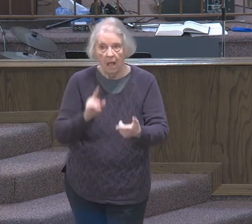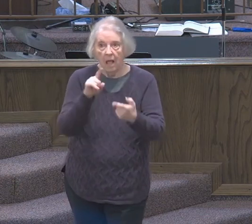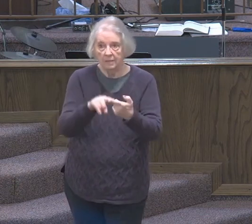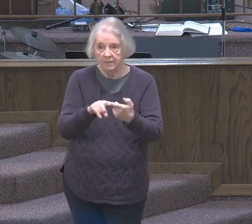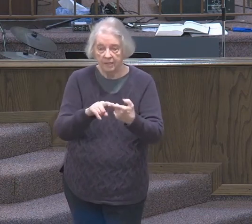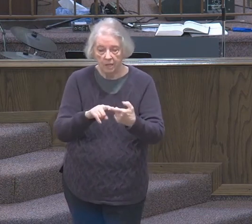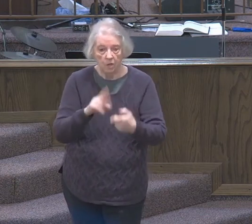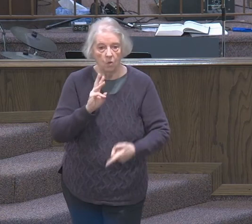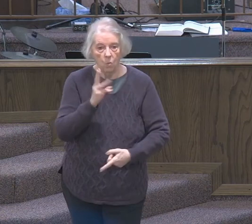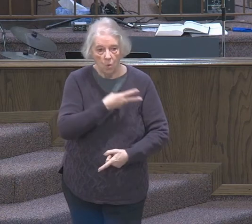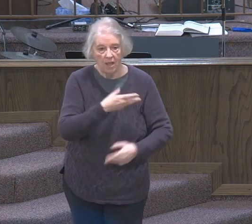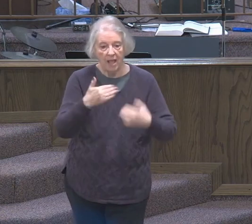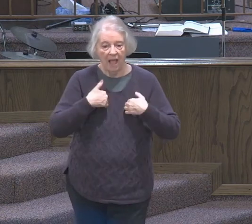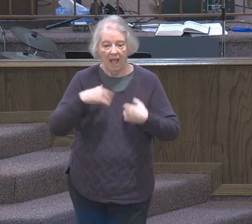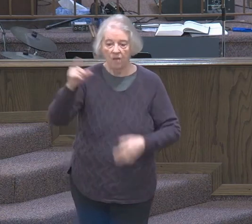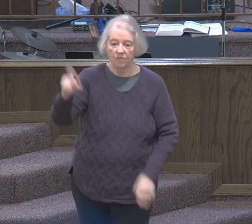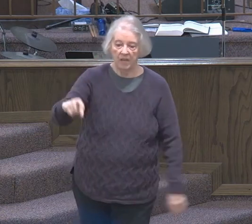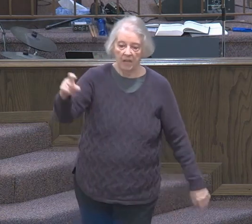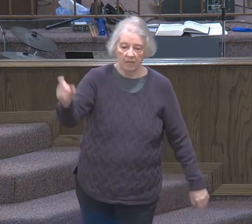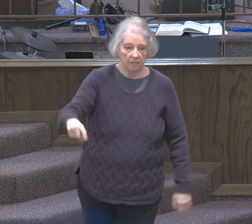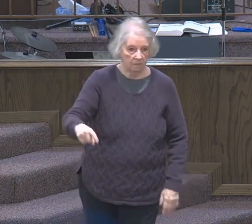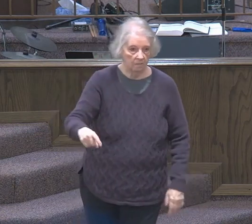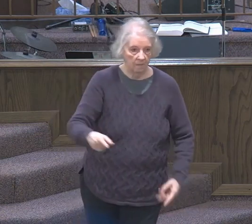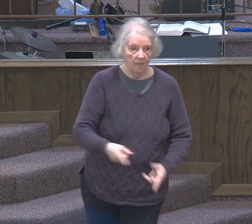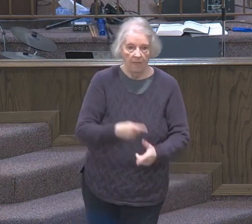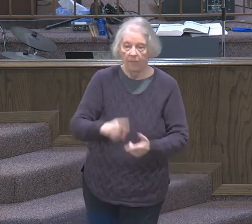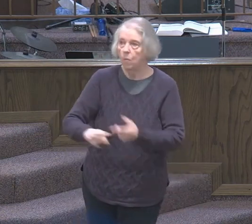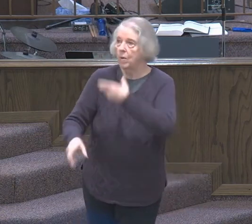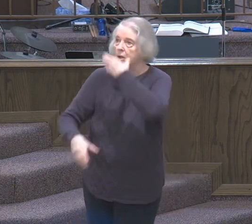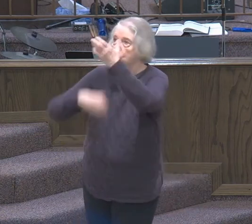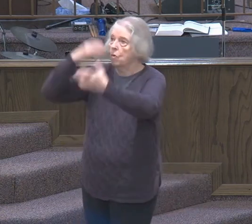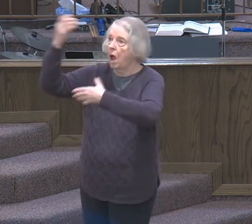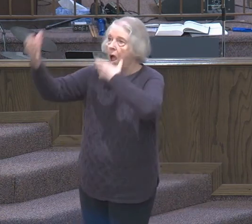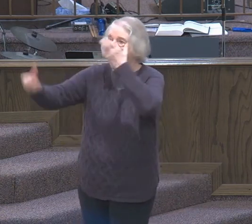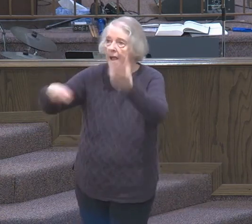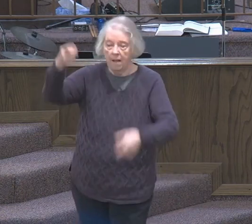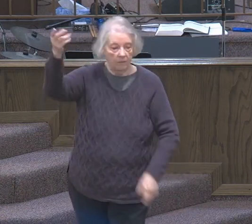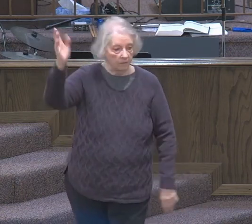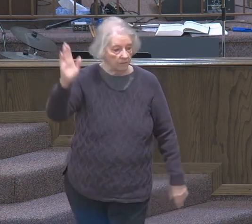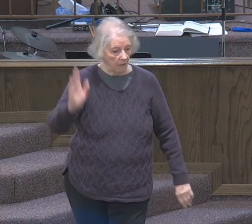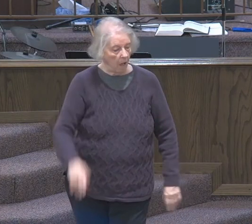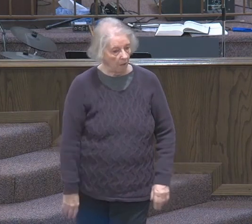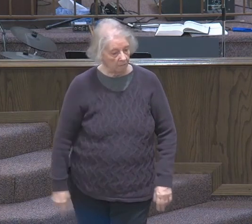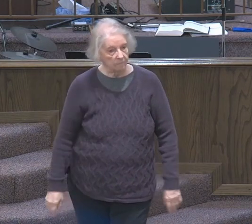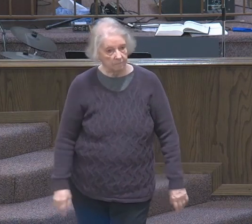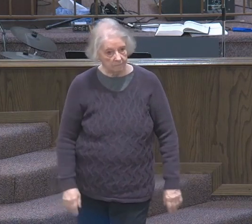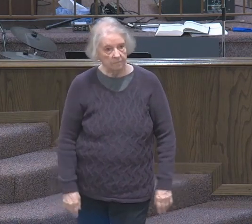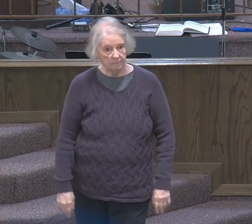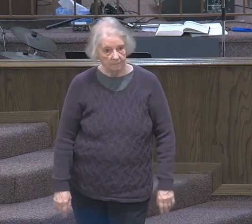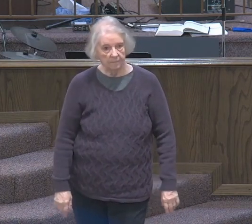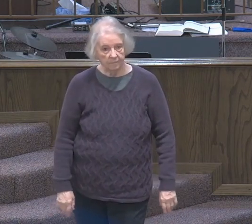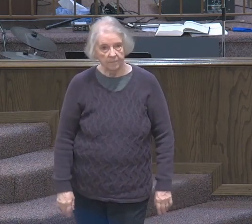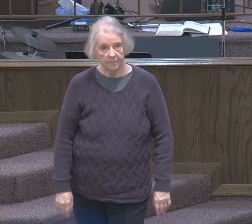power against this great multitude. You have to recognize your need. You have to recognize